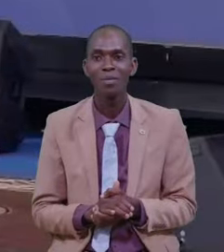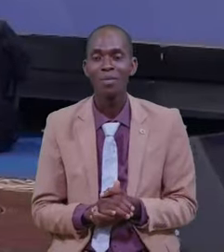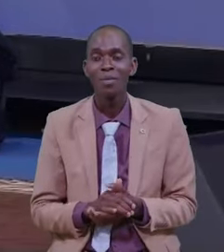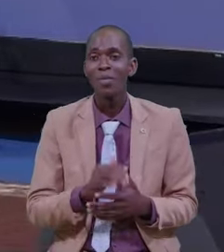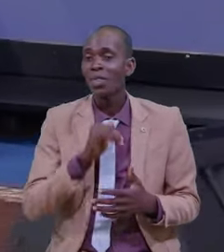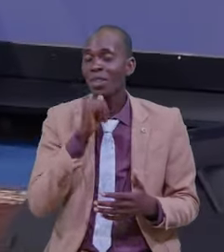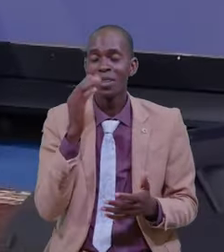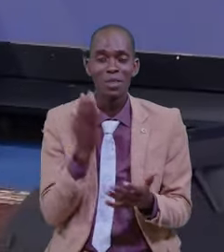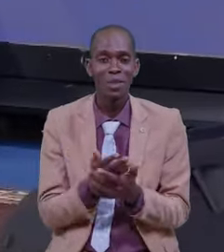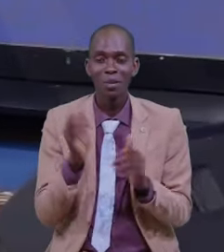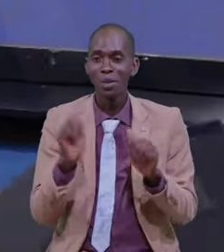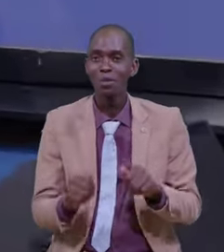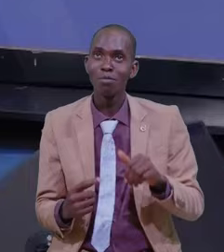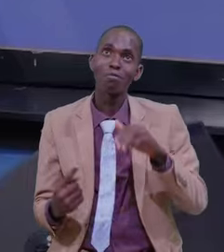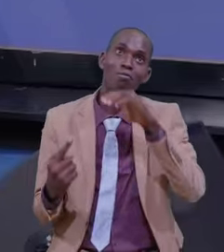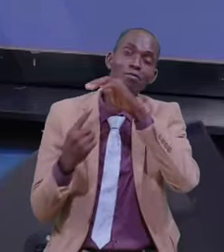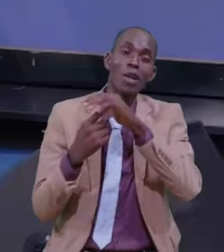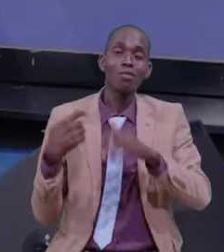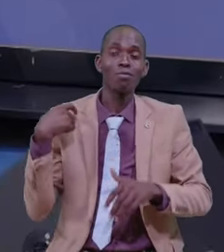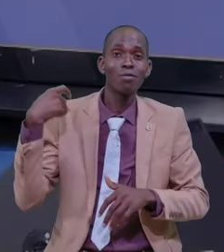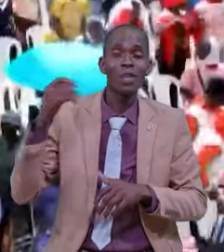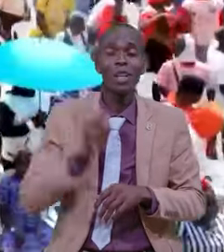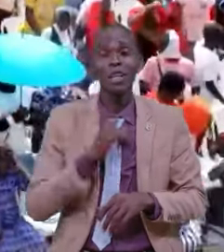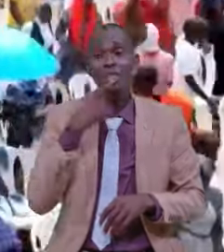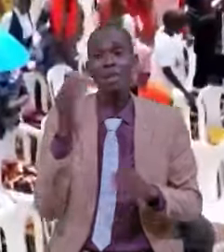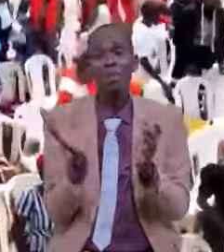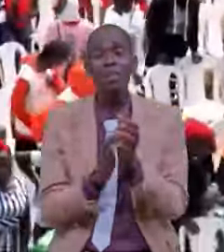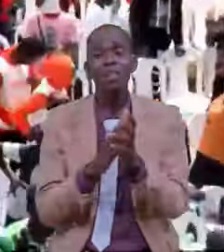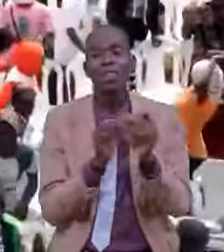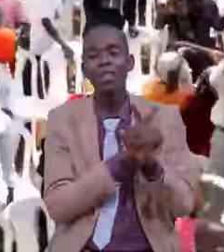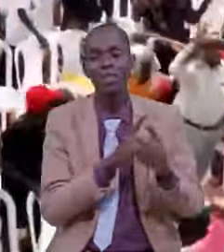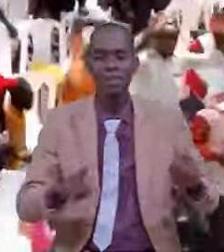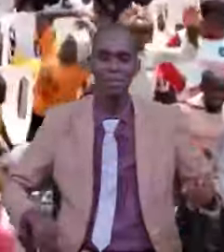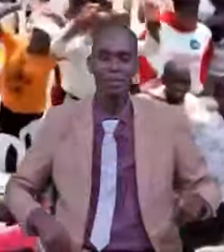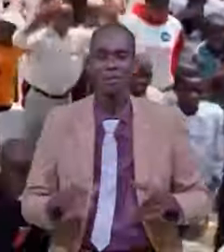Unstoppable champions. I said, praise the Lord.